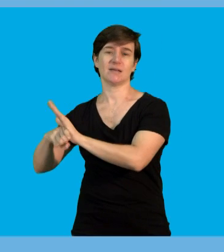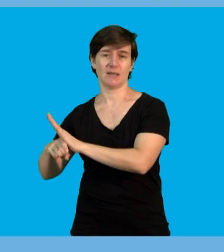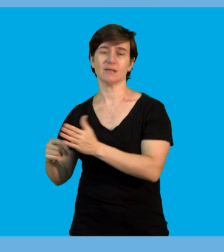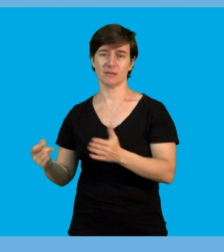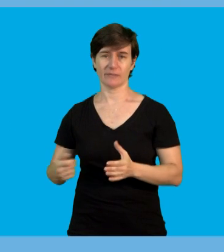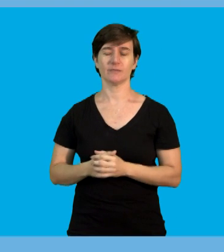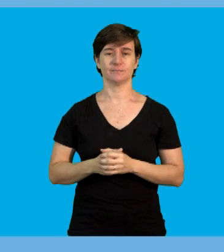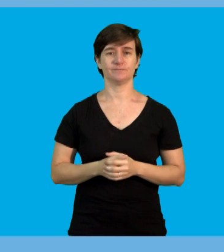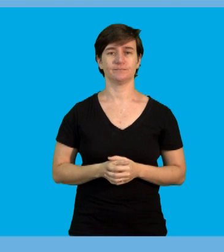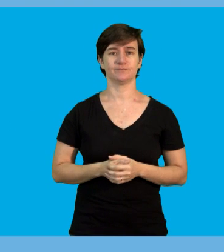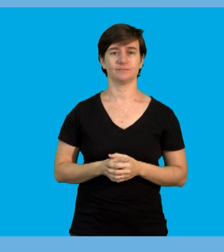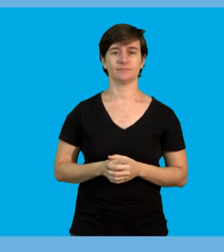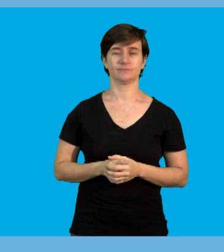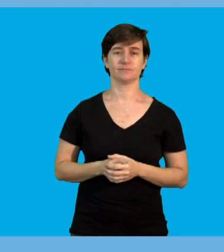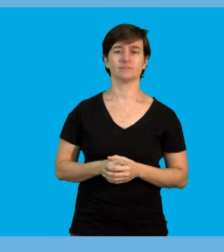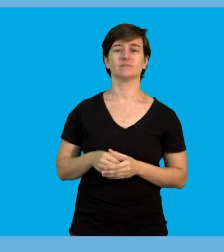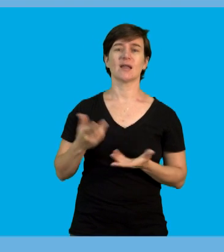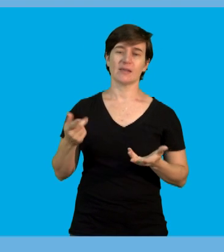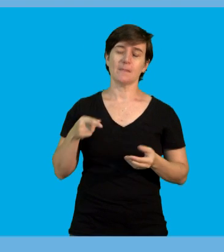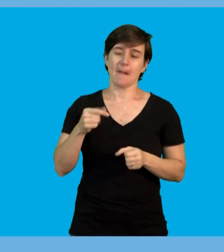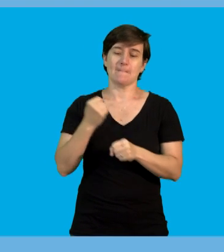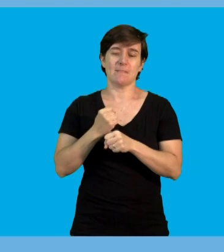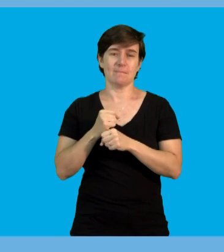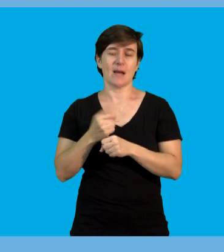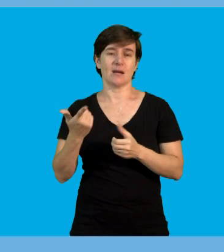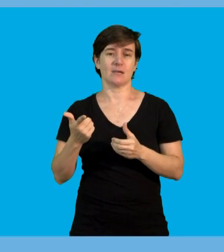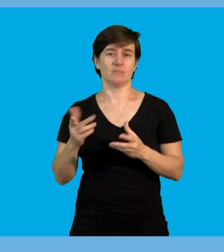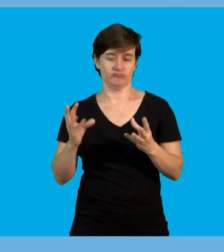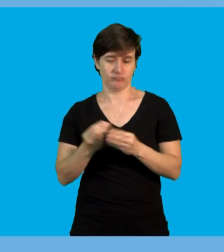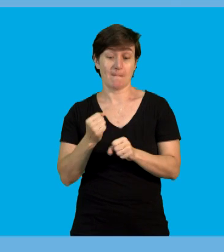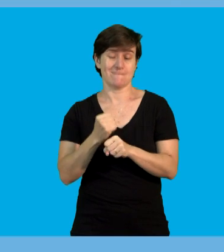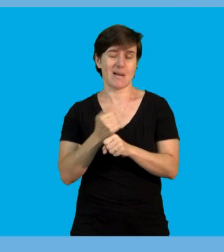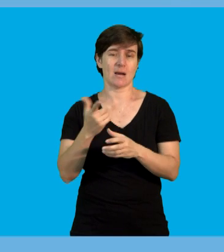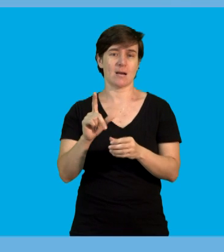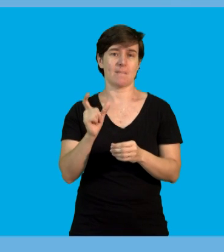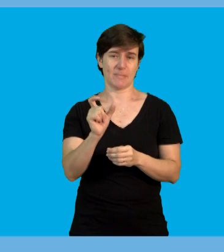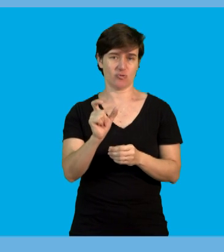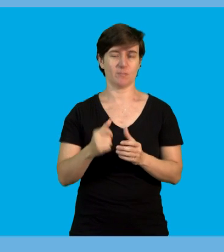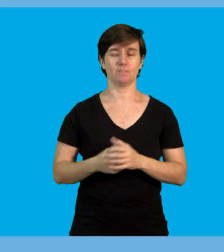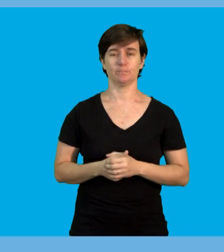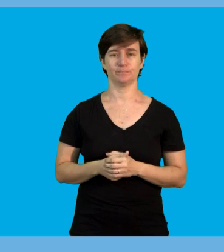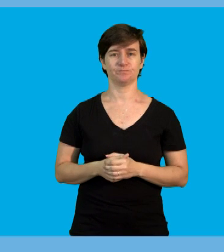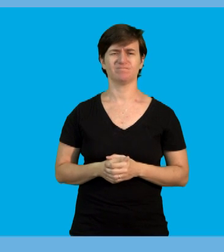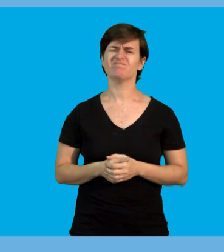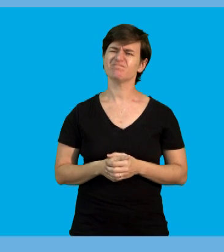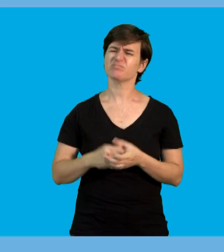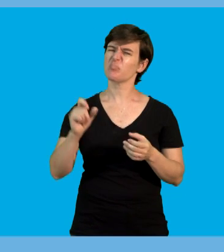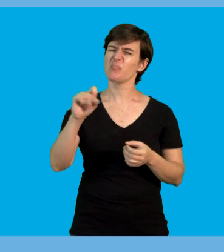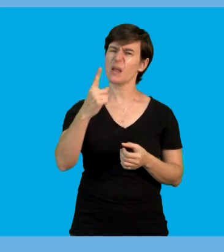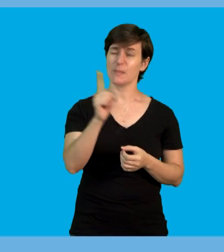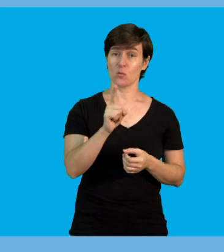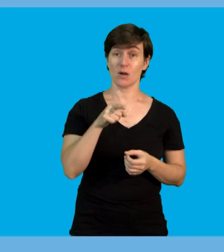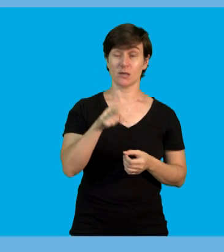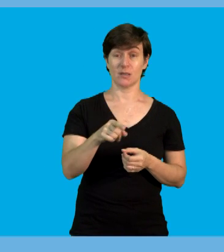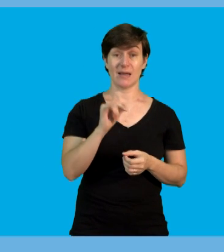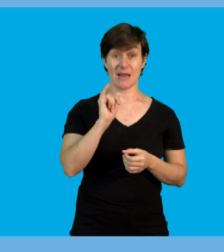until you form the battery that you want that contains the number of cells that you want in that particular battery. So now we need to look at what happens